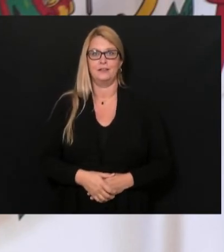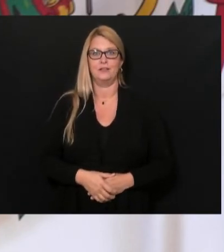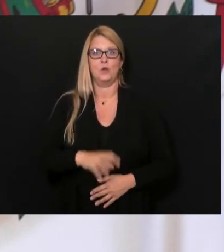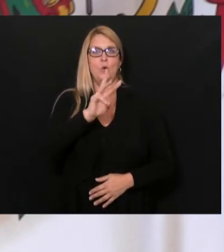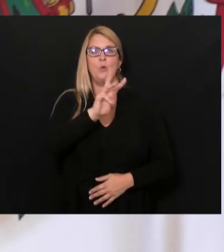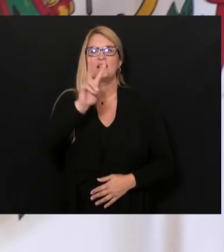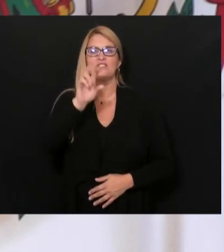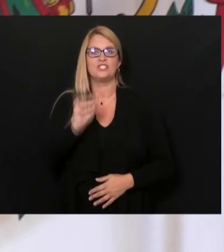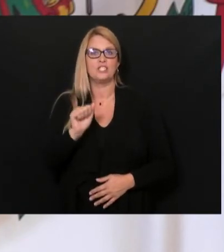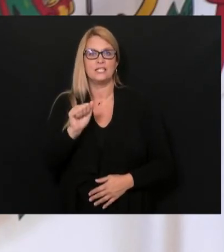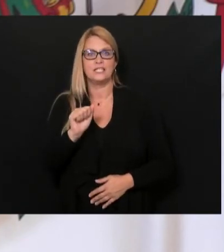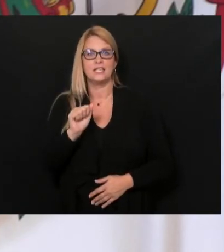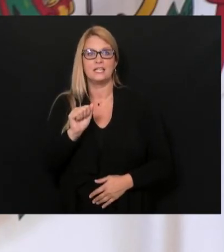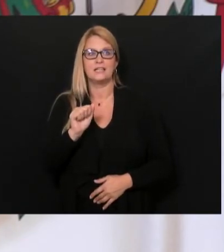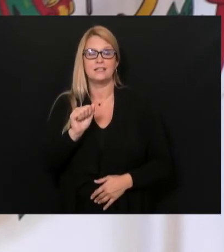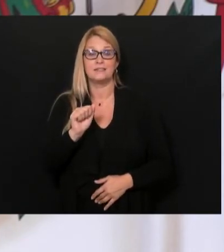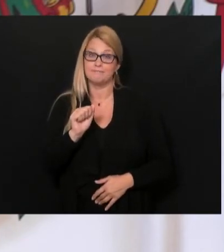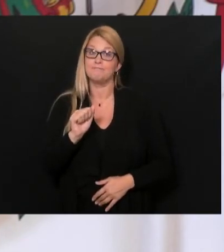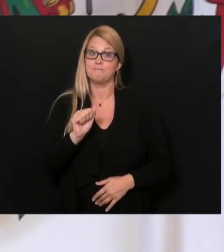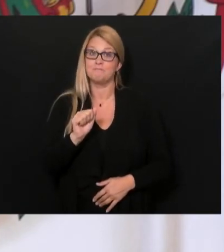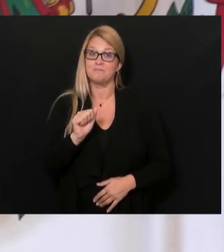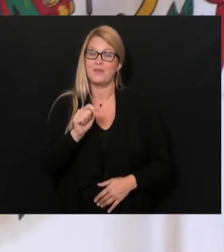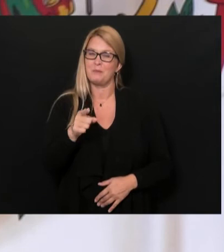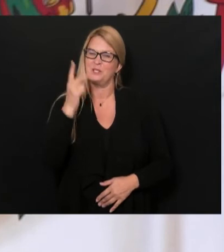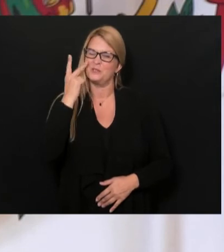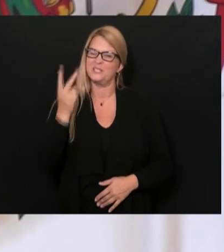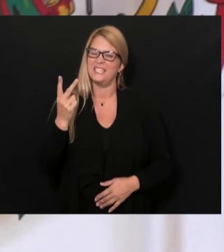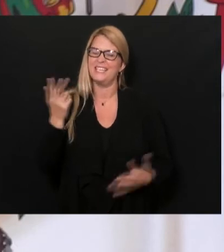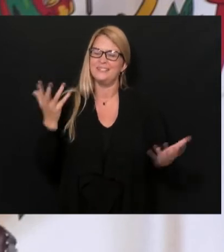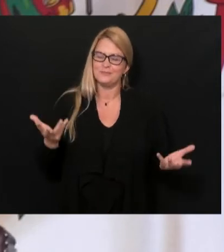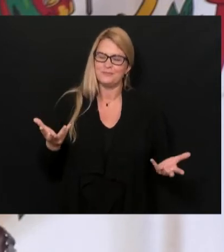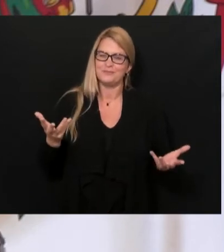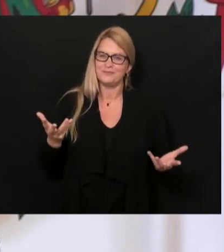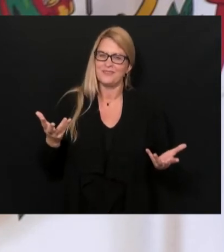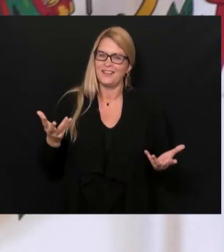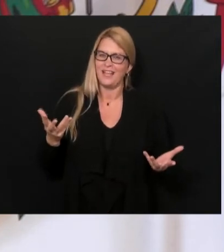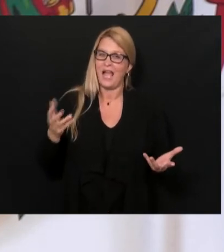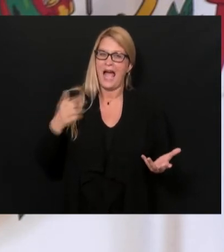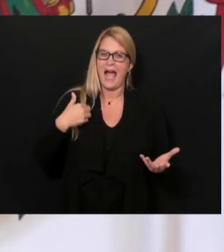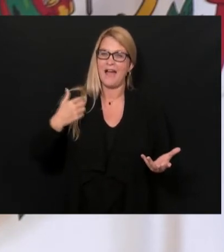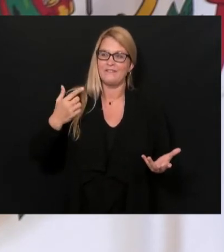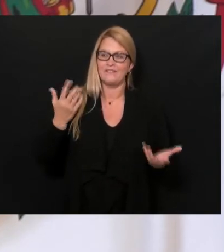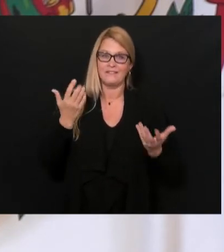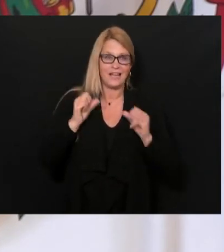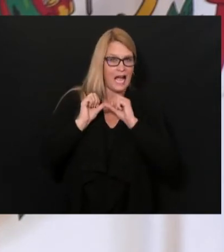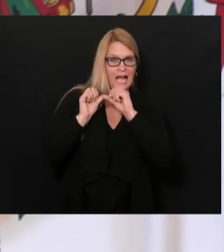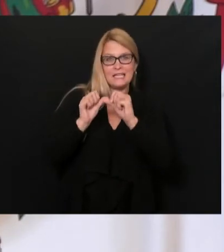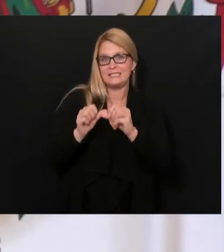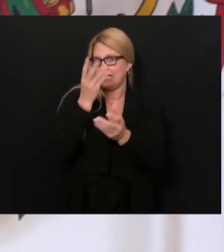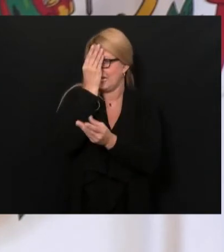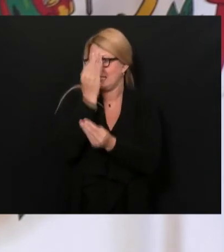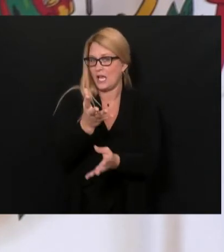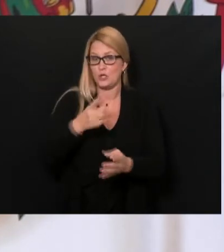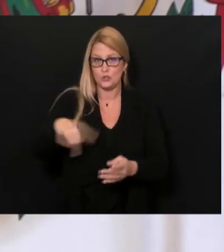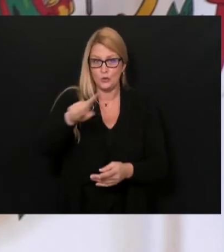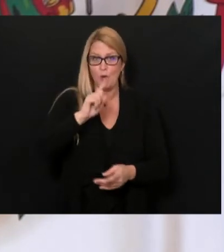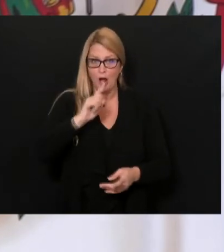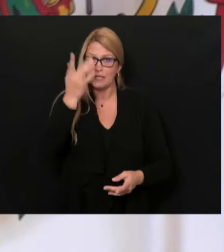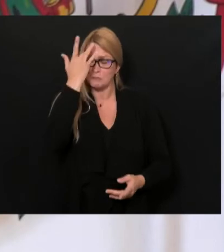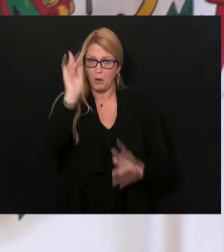West Virginia? You know, but you see, that's what I've always told you that you are. You are